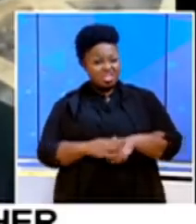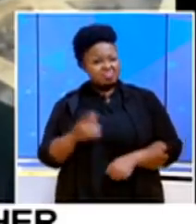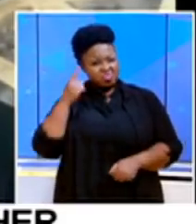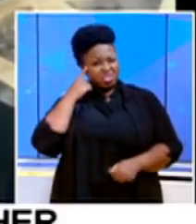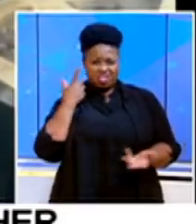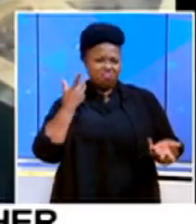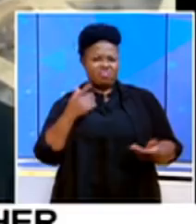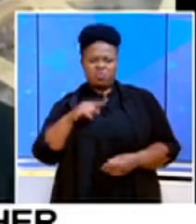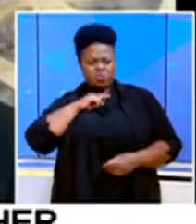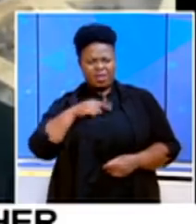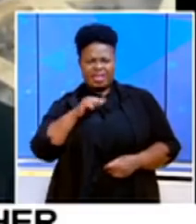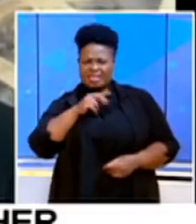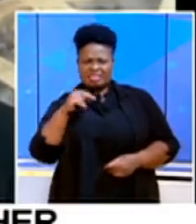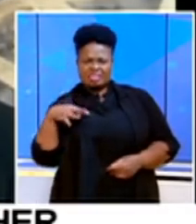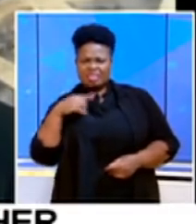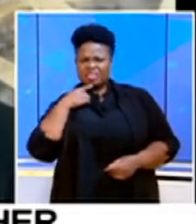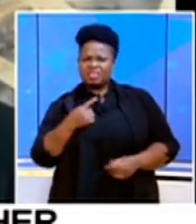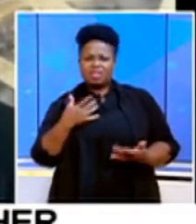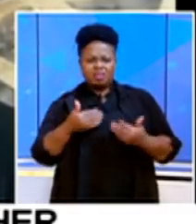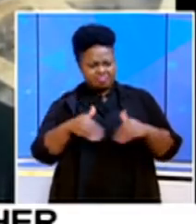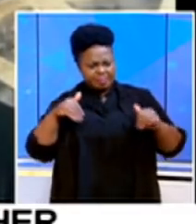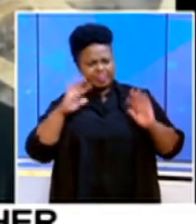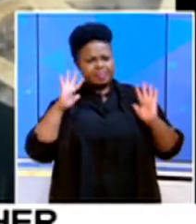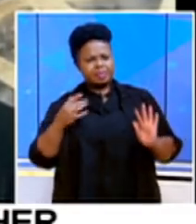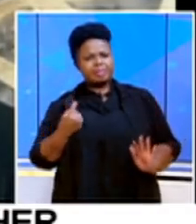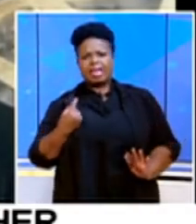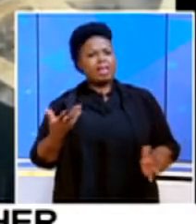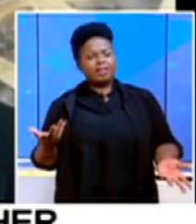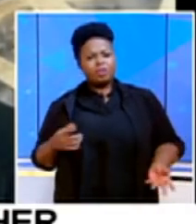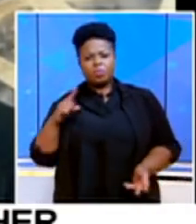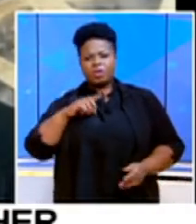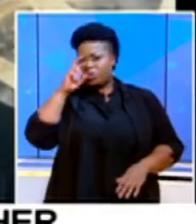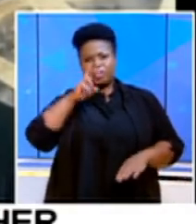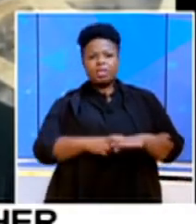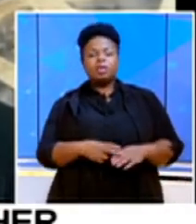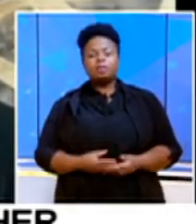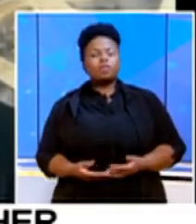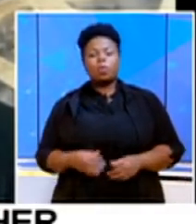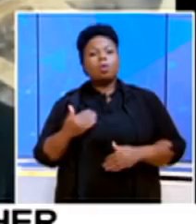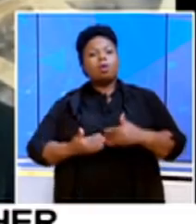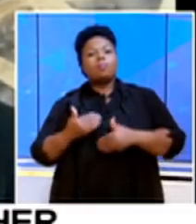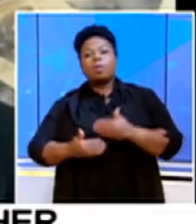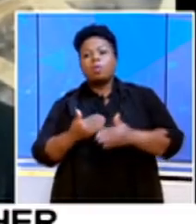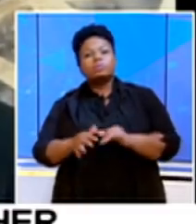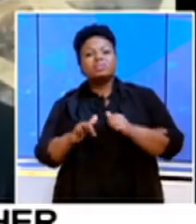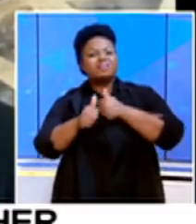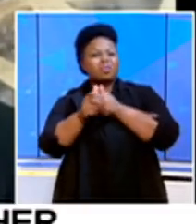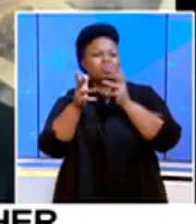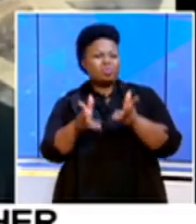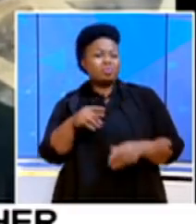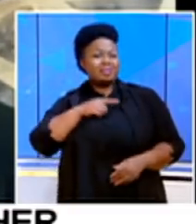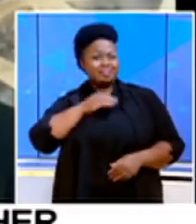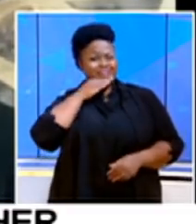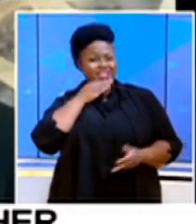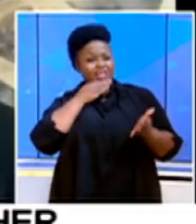it's quite unambiguous what the ANC has to do, that it doesn't really need to go through all of these processes. But is this a